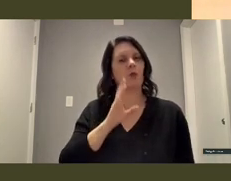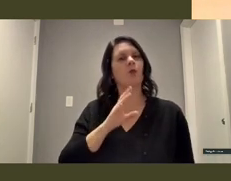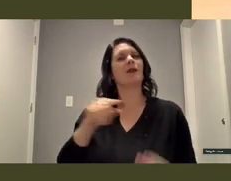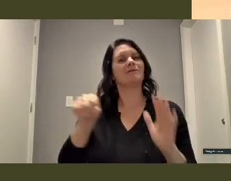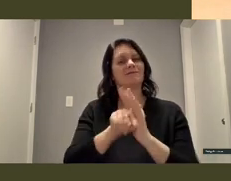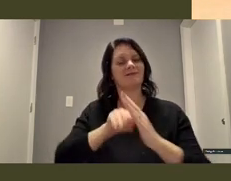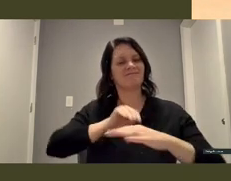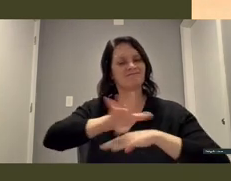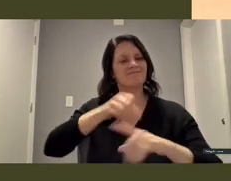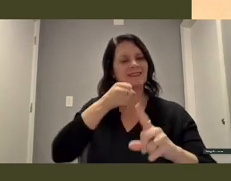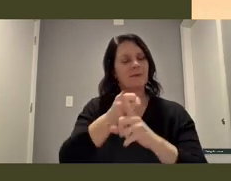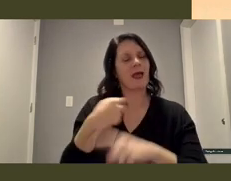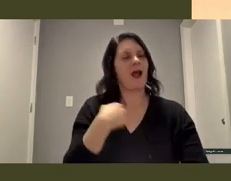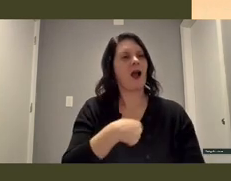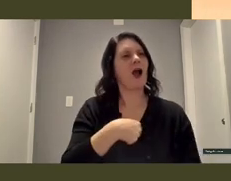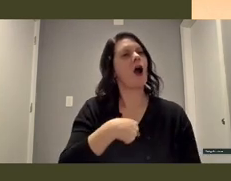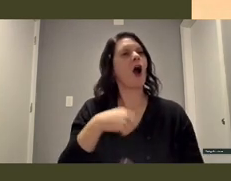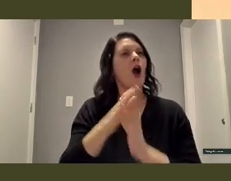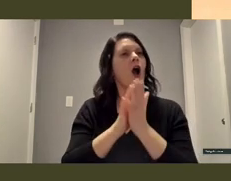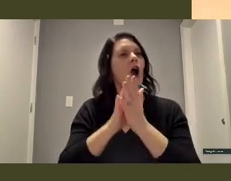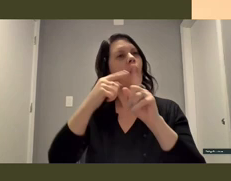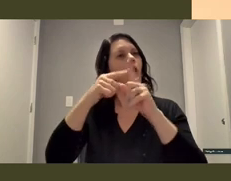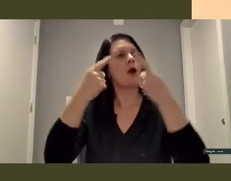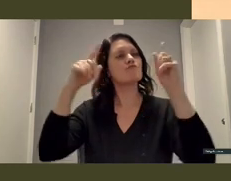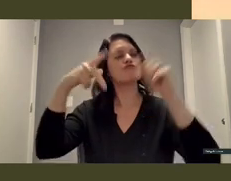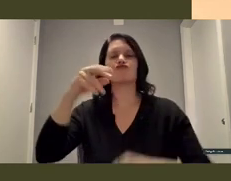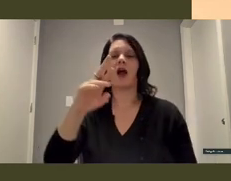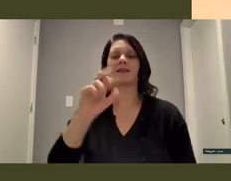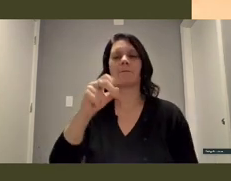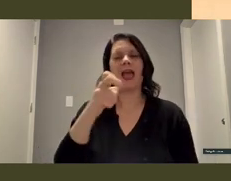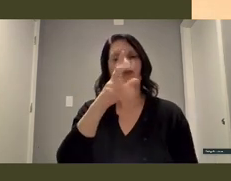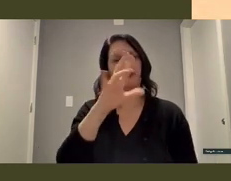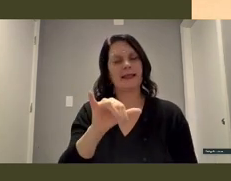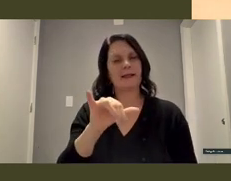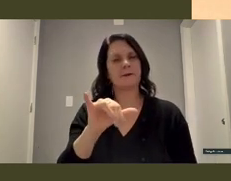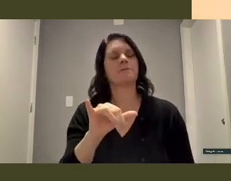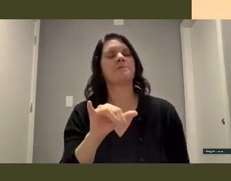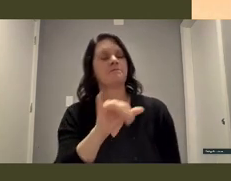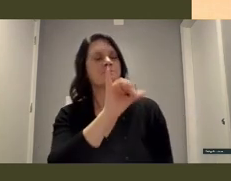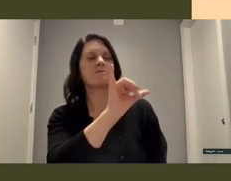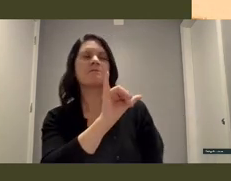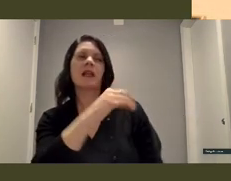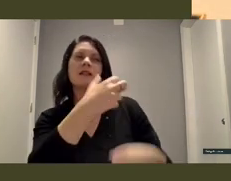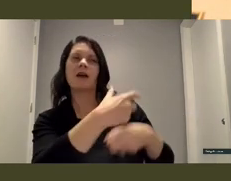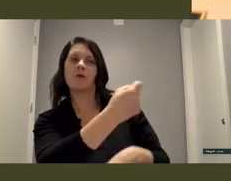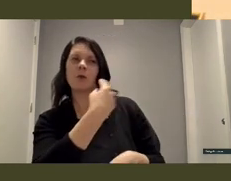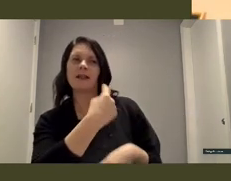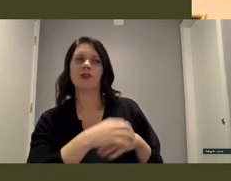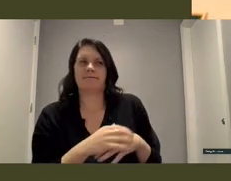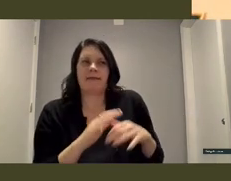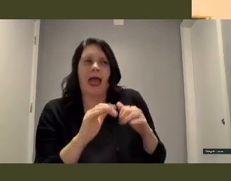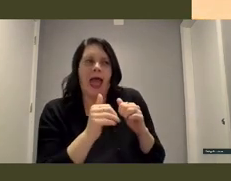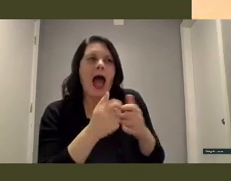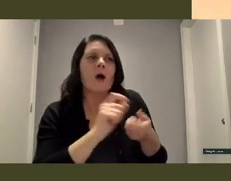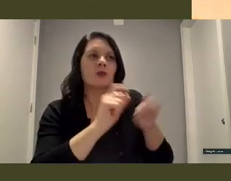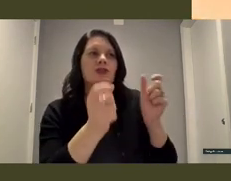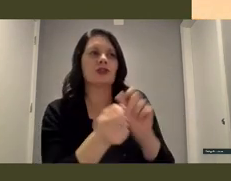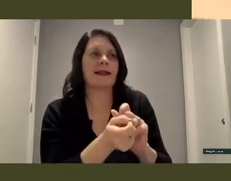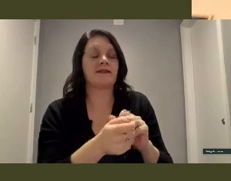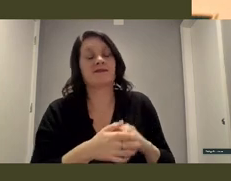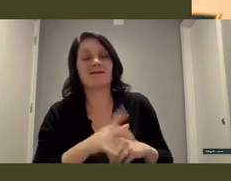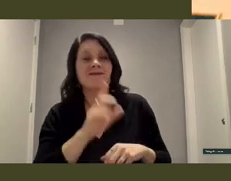are quite difficult in terms of how do we change. You know, it's always about what will we lose, what will we